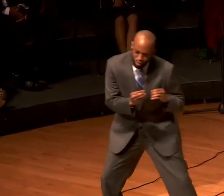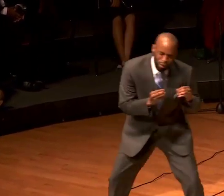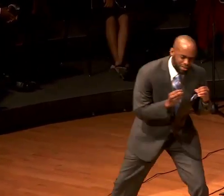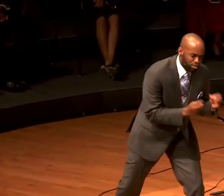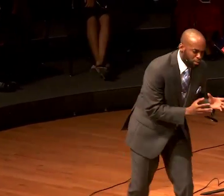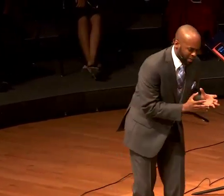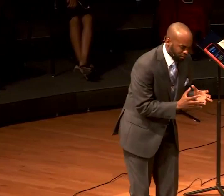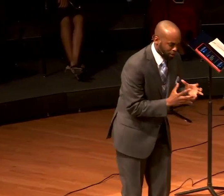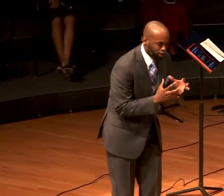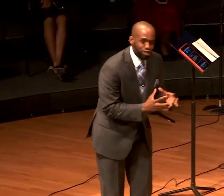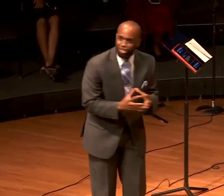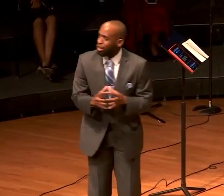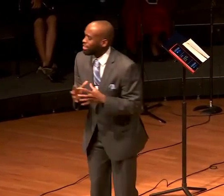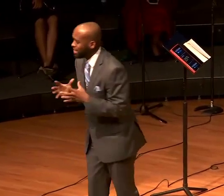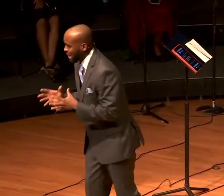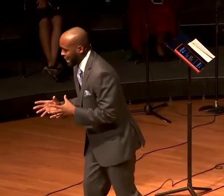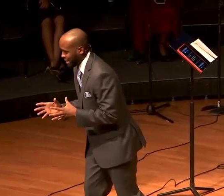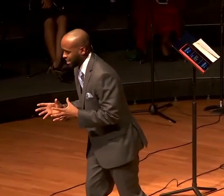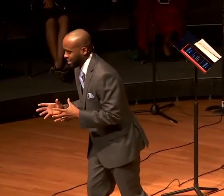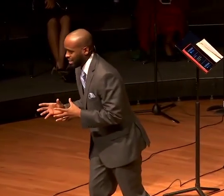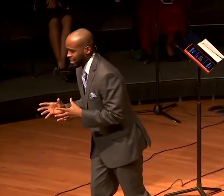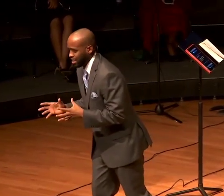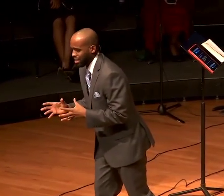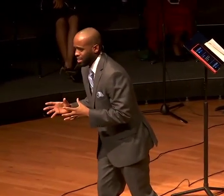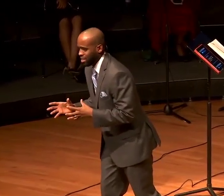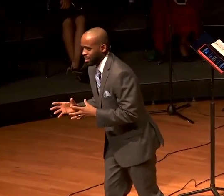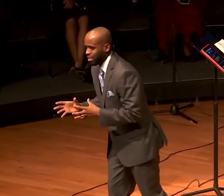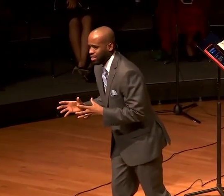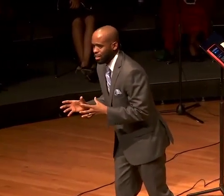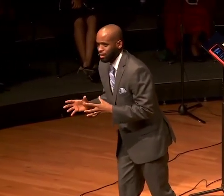And we wonder why so many of our churches are dead.